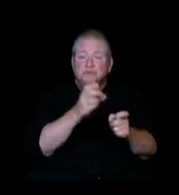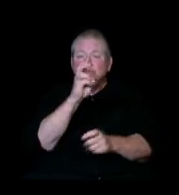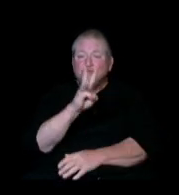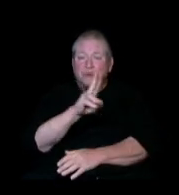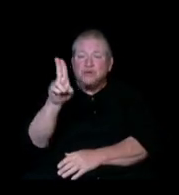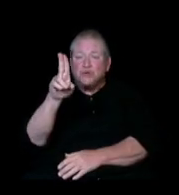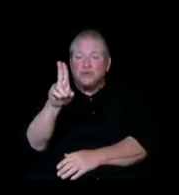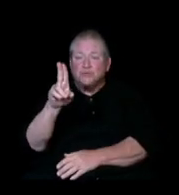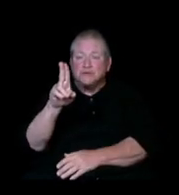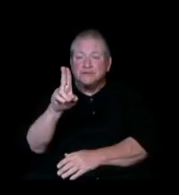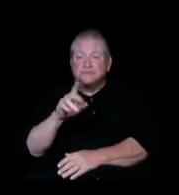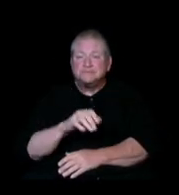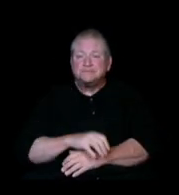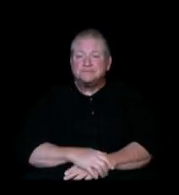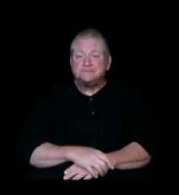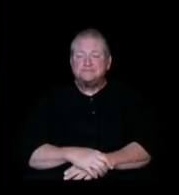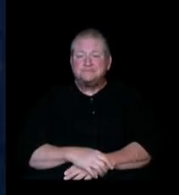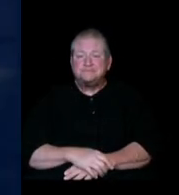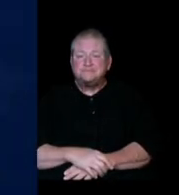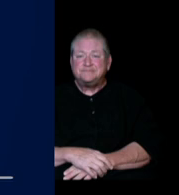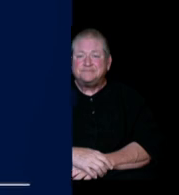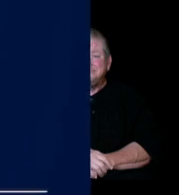contribute to WWU.